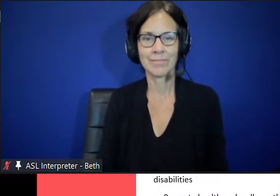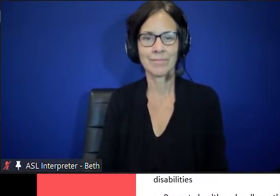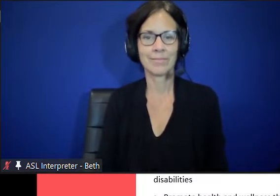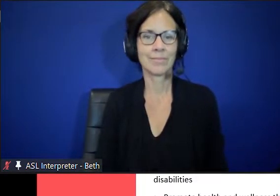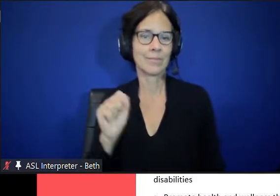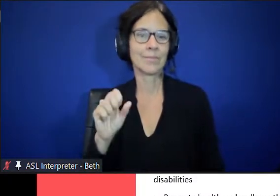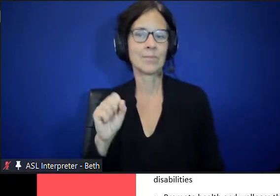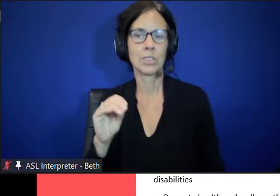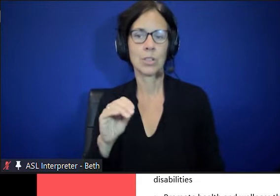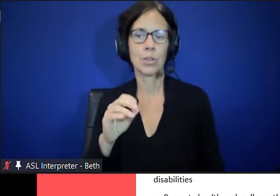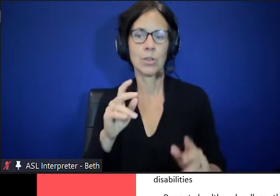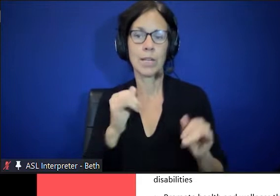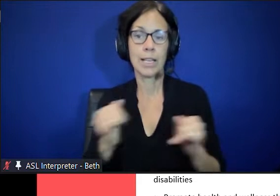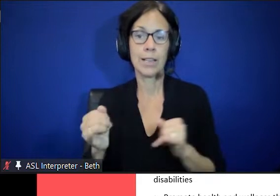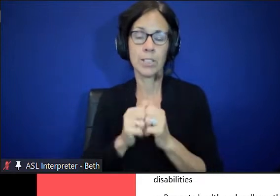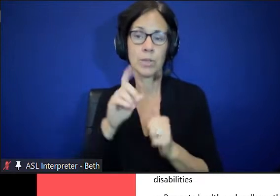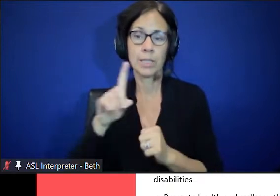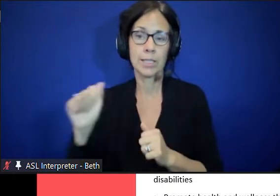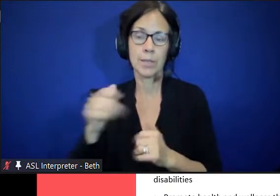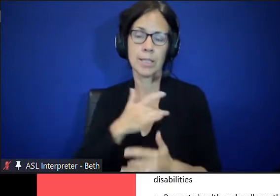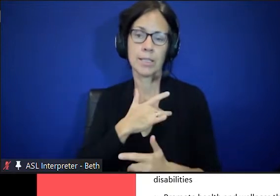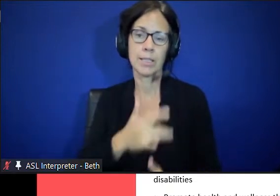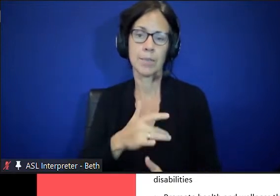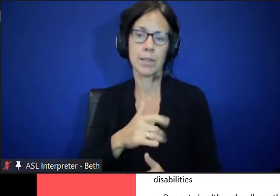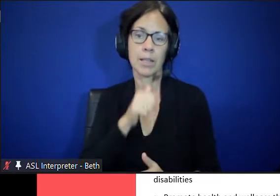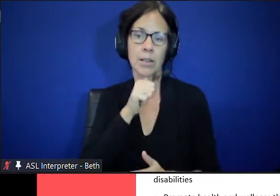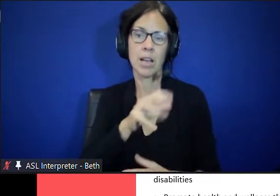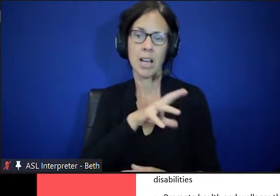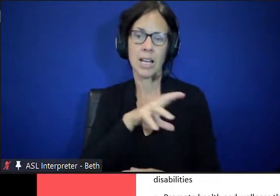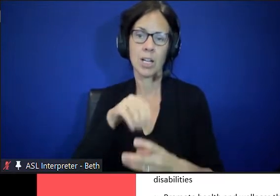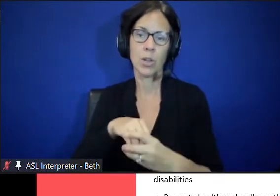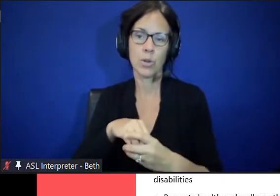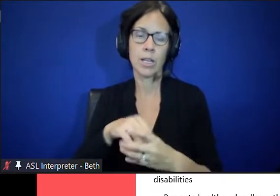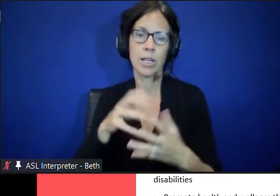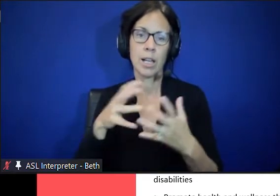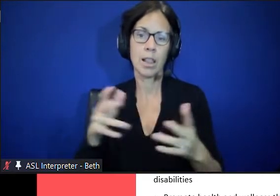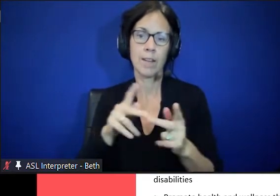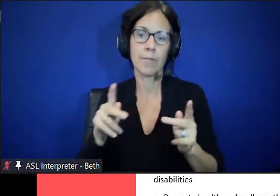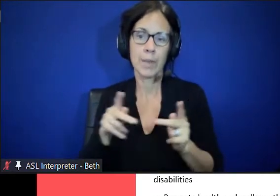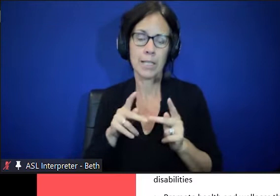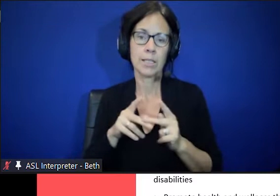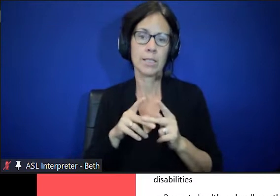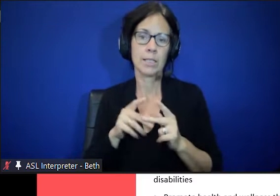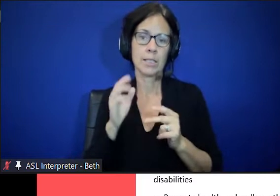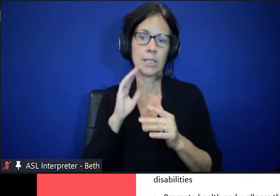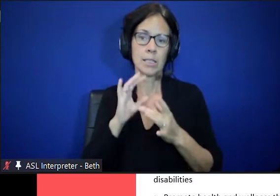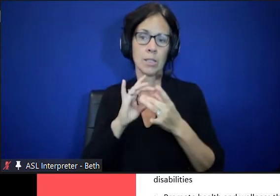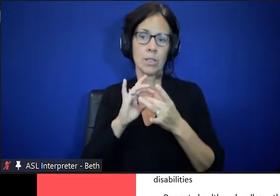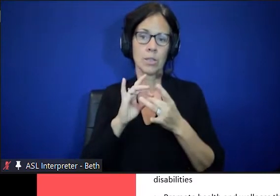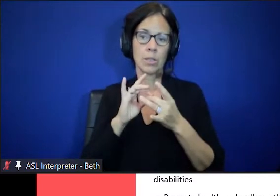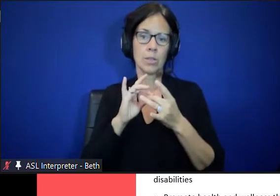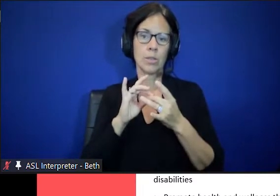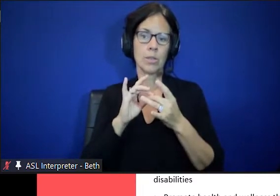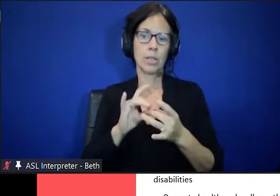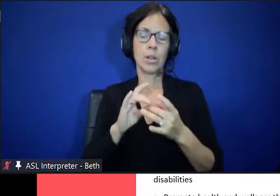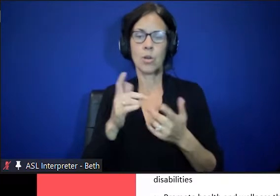Yeah, so individuals with disabilities typically aren't included in a lot of places that when it comes to like big health